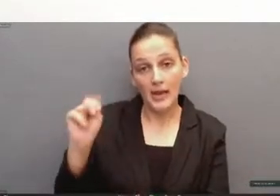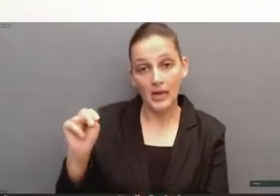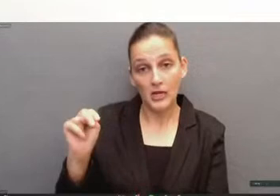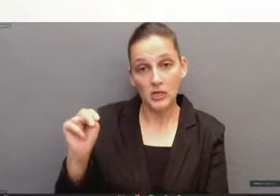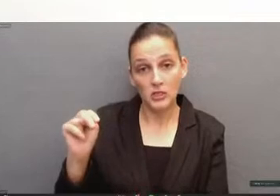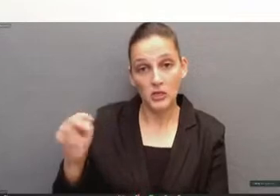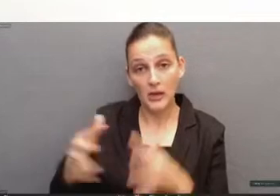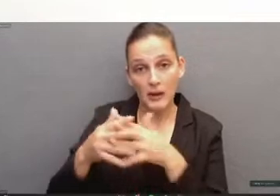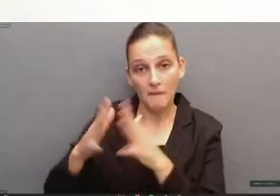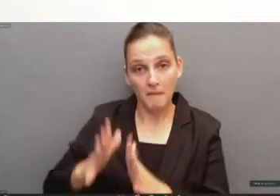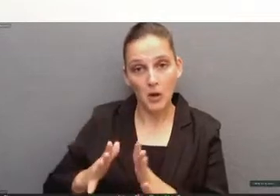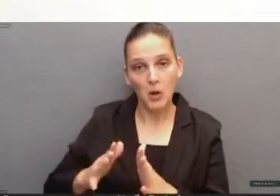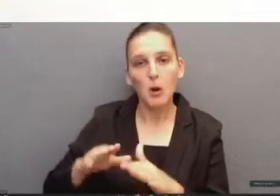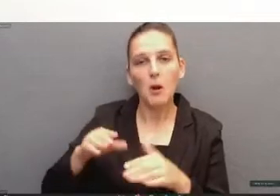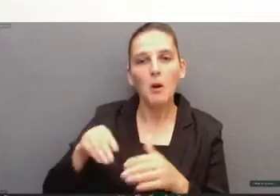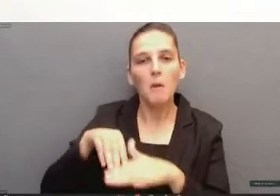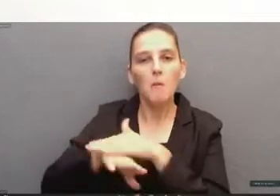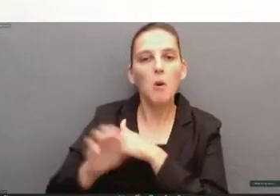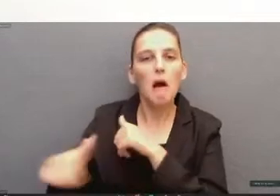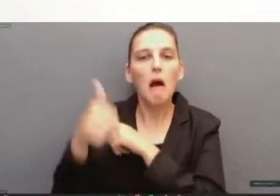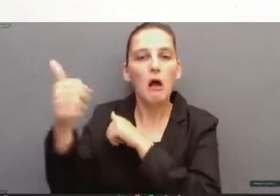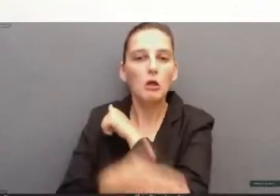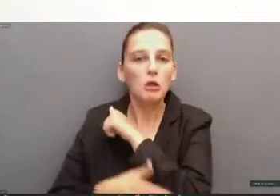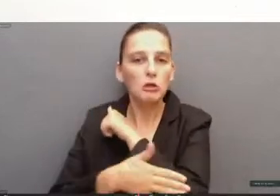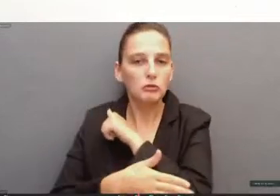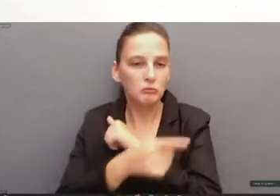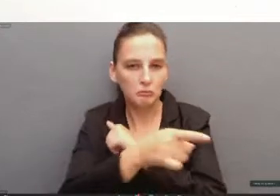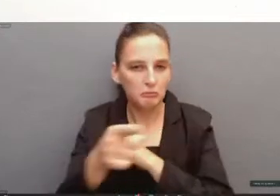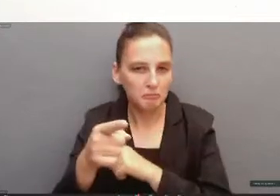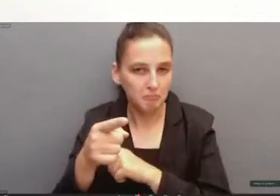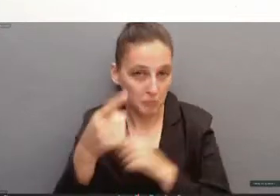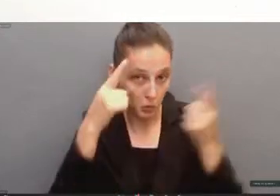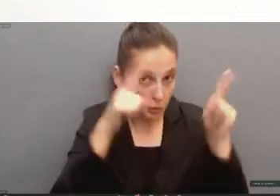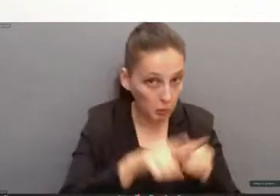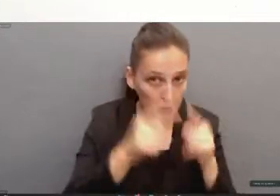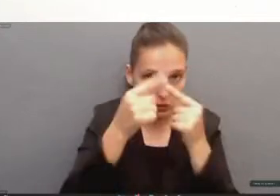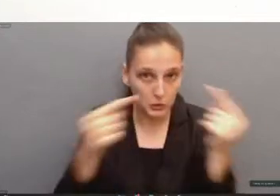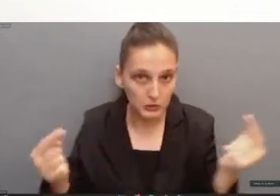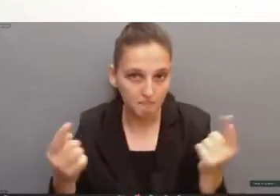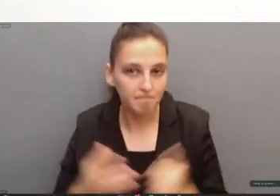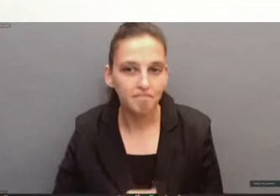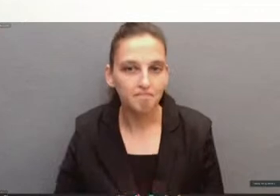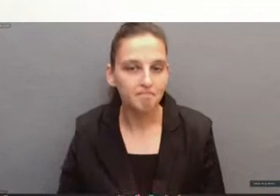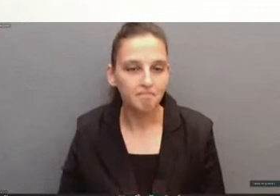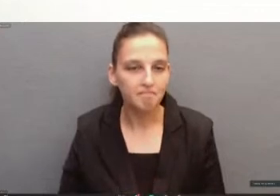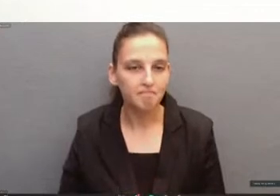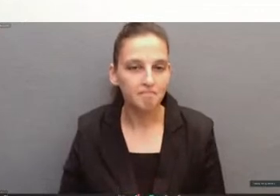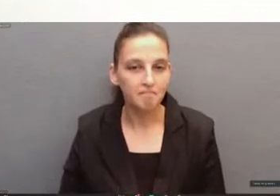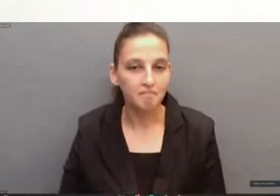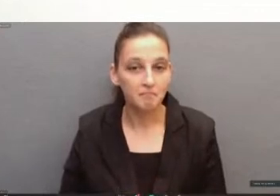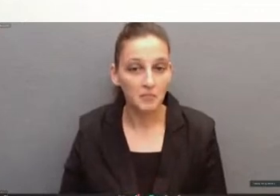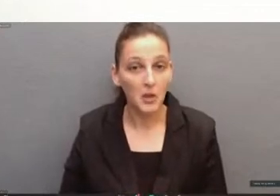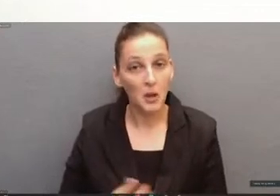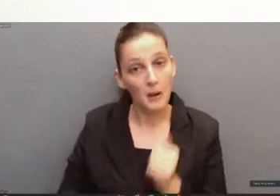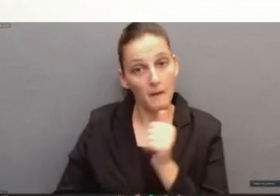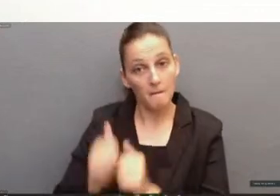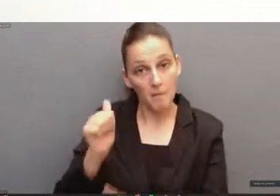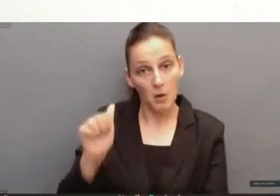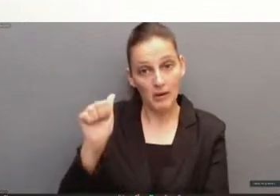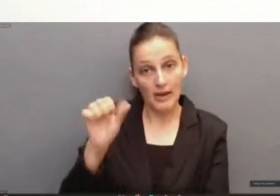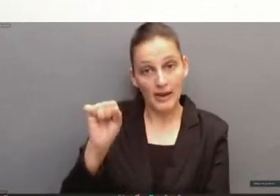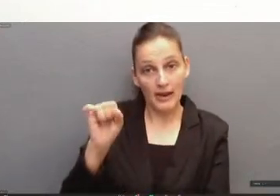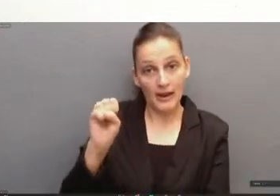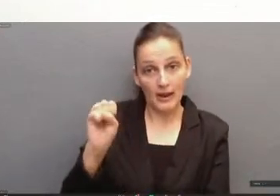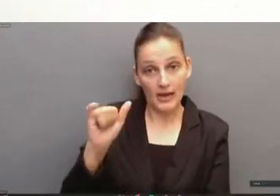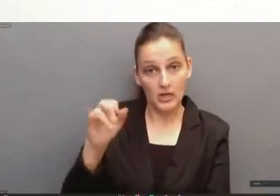born. How many of this would an individual offer their response to that question? Most Asian Americans are